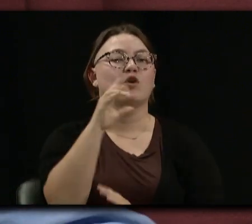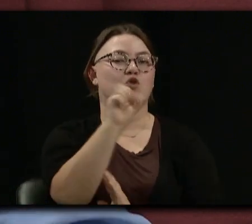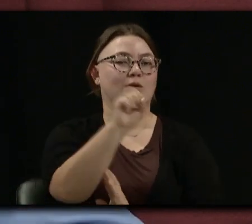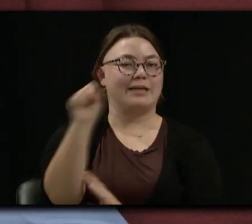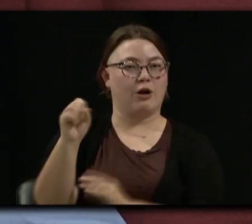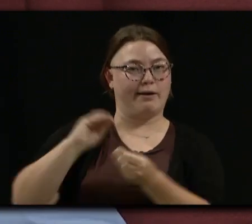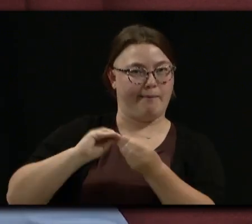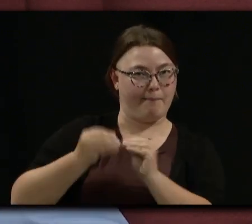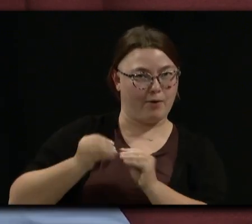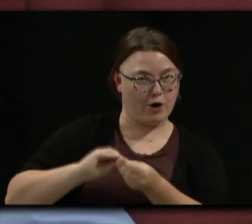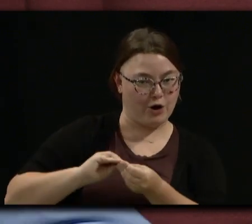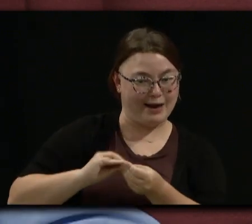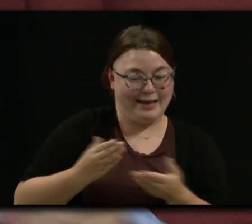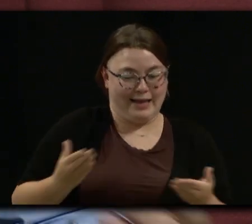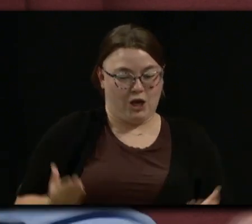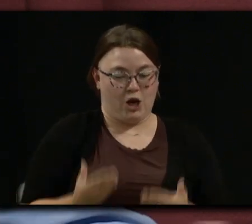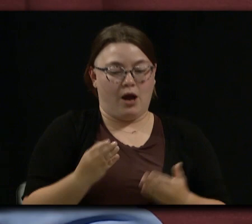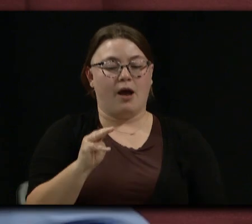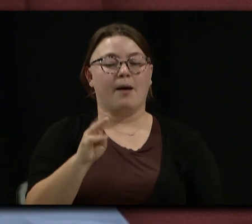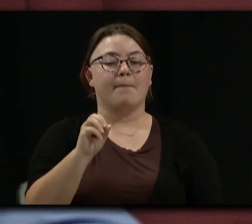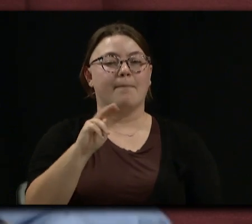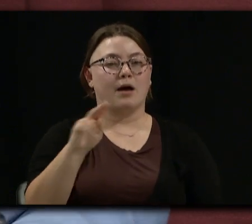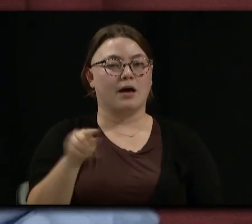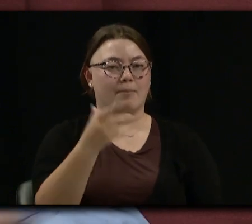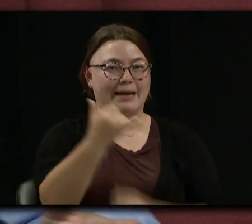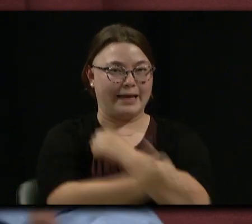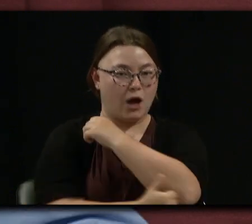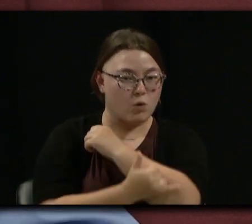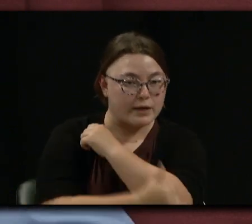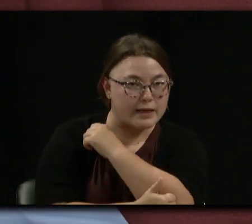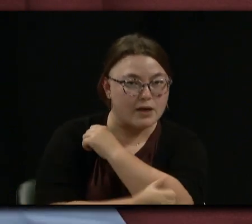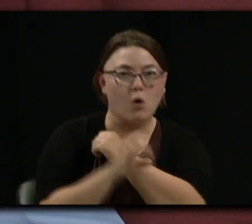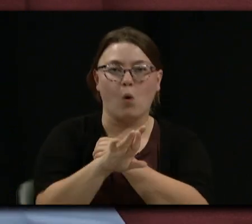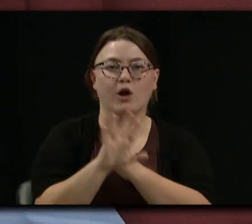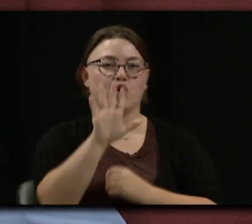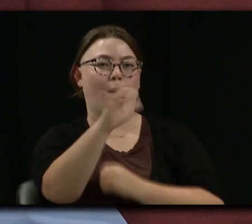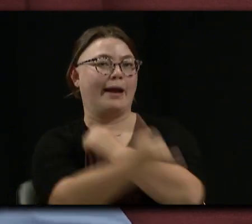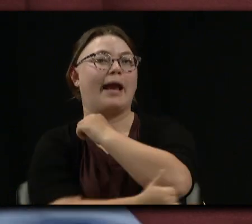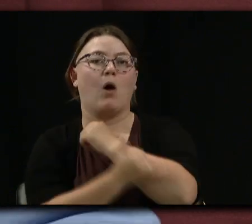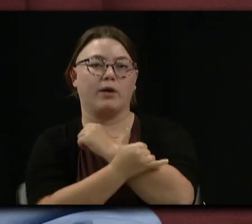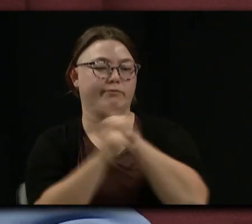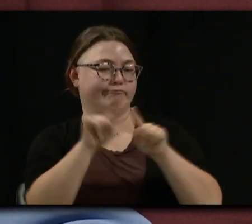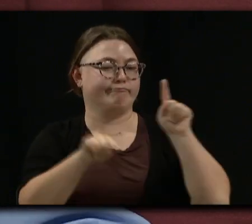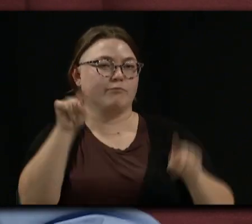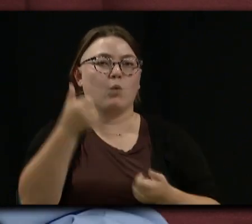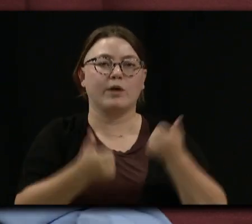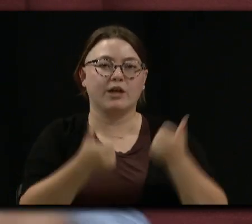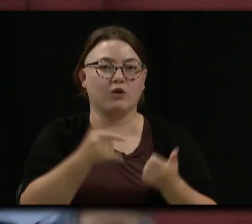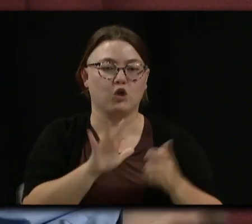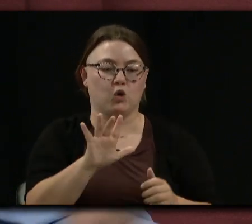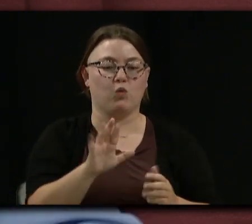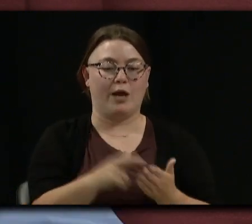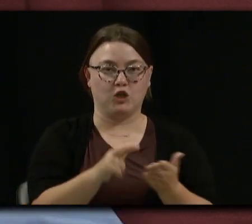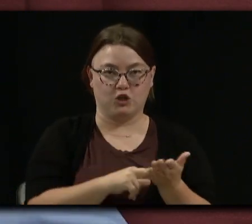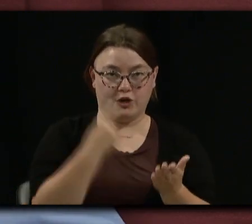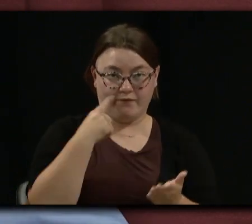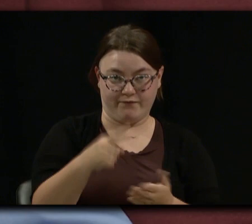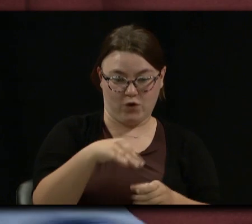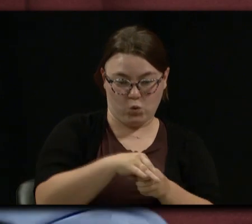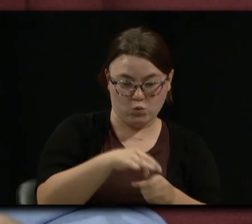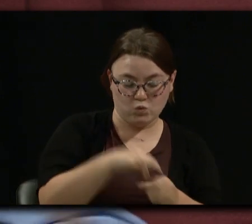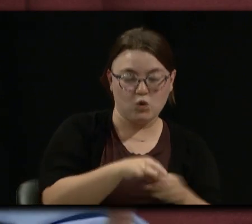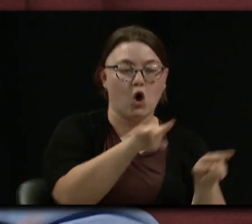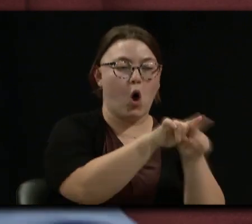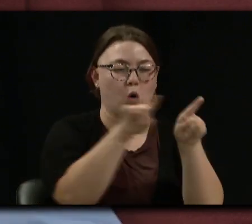address, of course, here in Montgomery County, or in the county that you're going to be registering in, right. As well as your birth